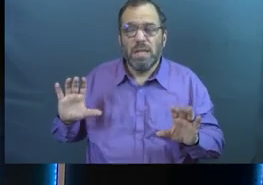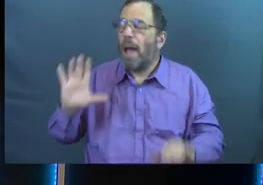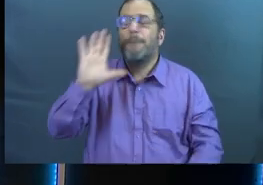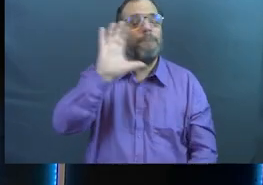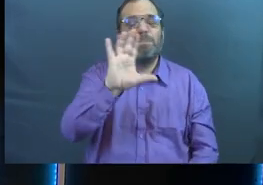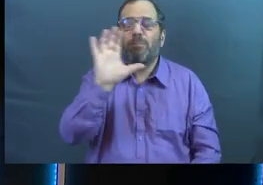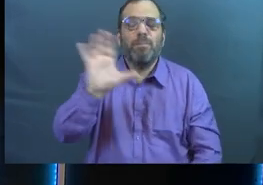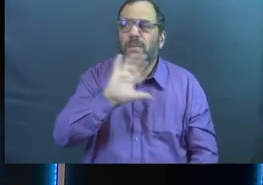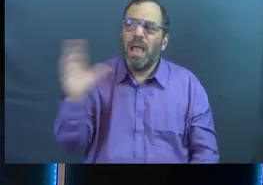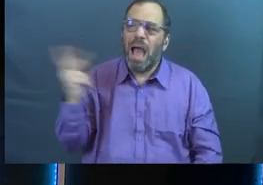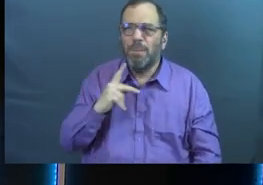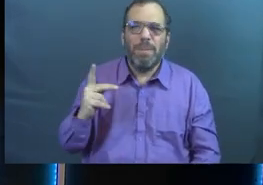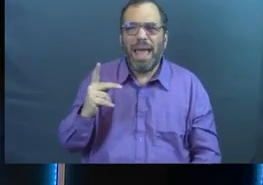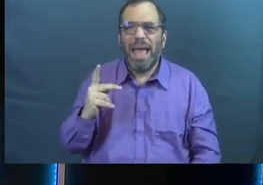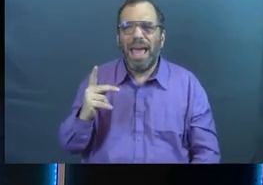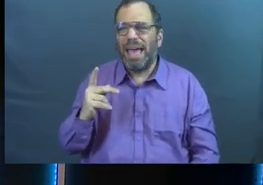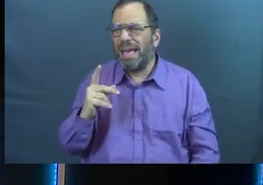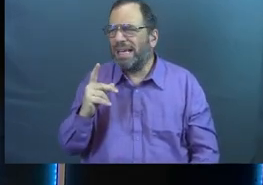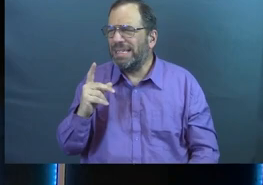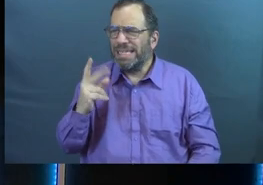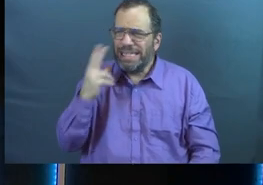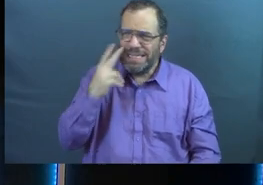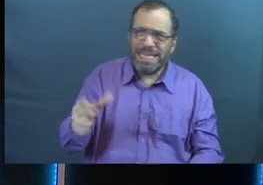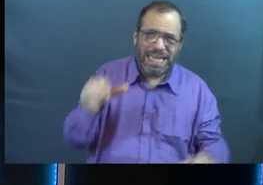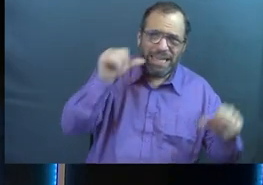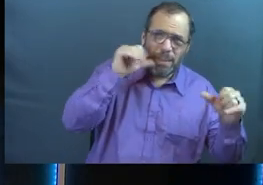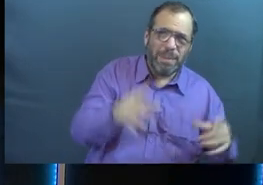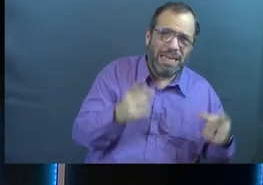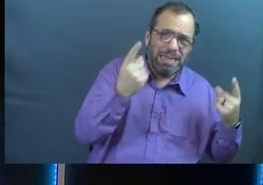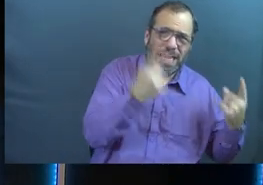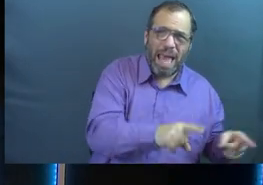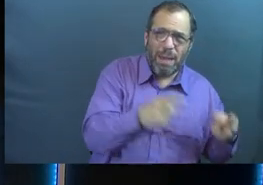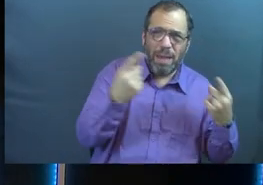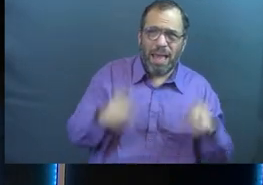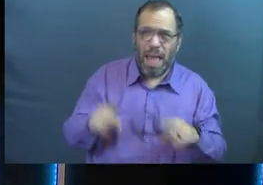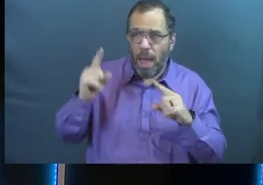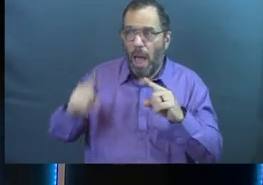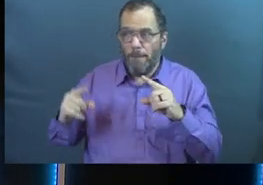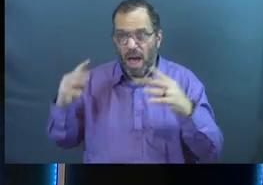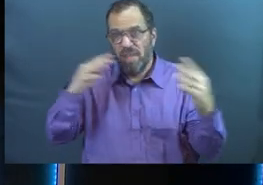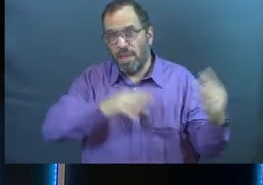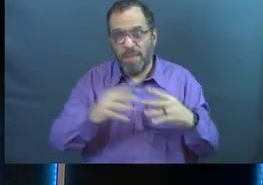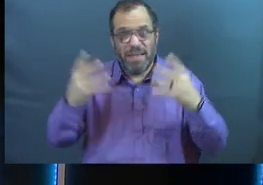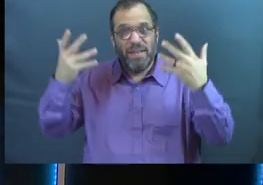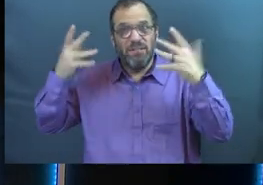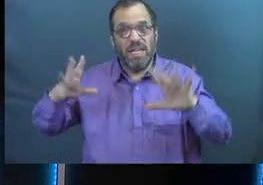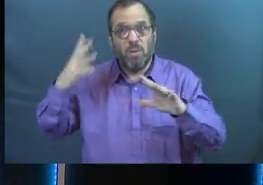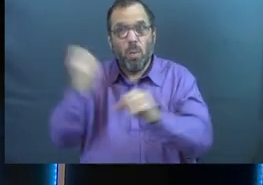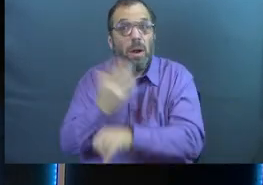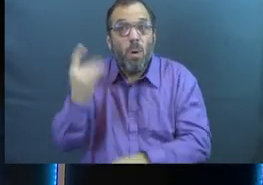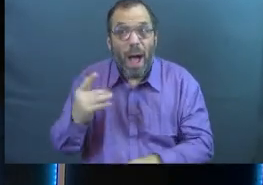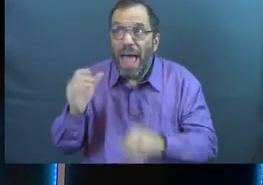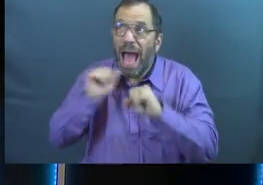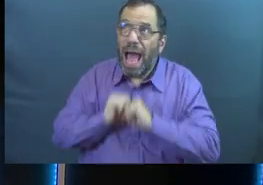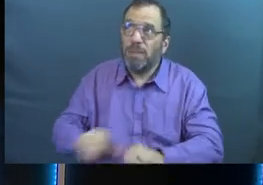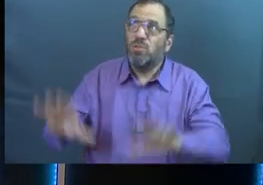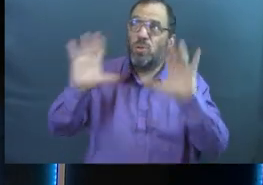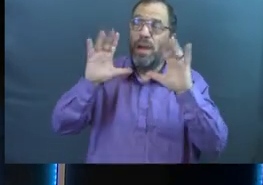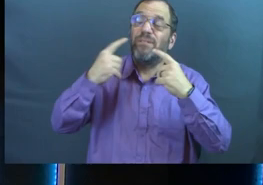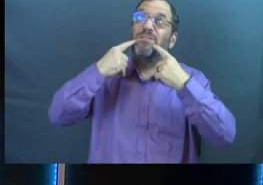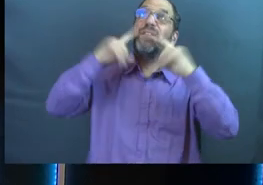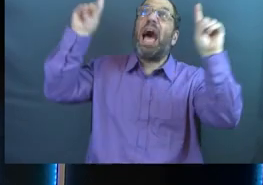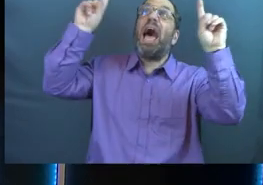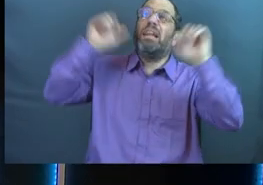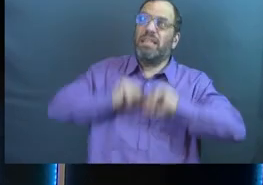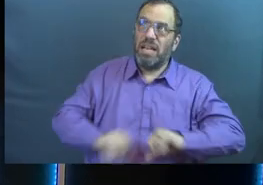I mean, we may watch for it to unfold, the blessing to come, but it's like the battle's won there because I'm surrendered